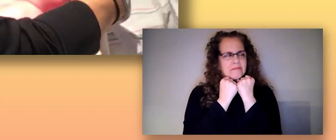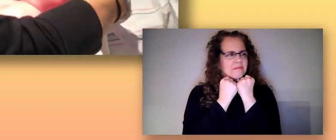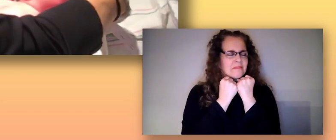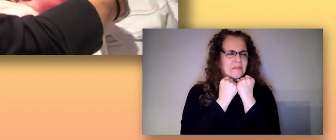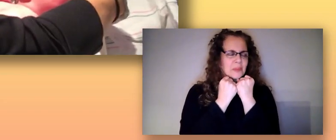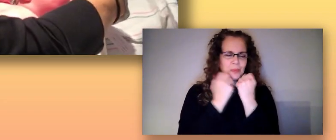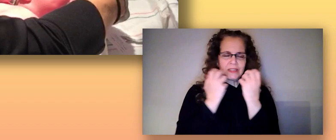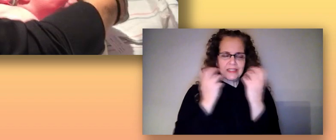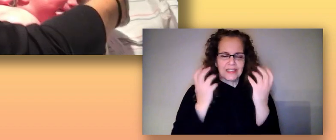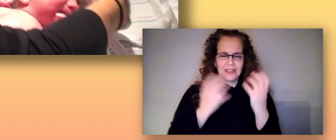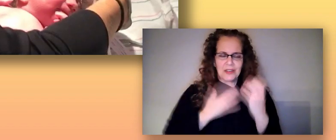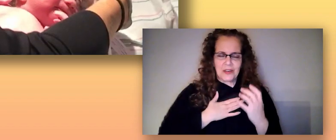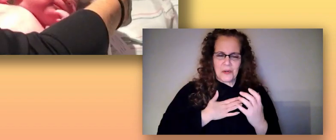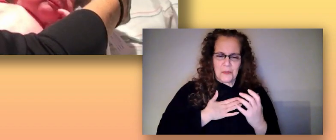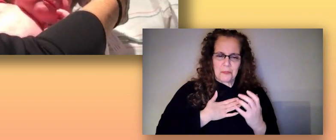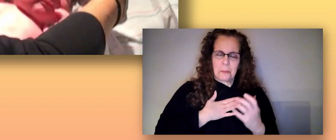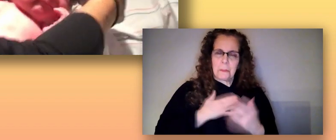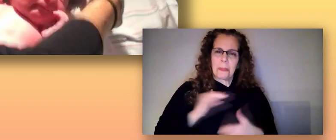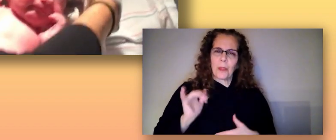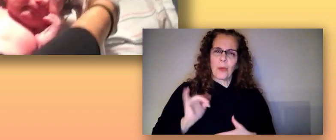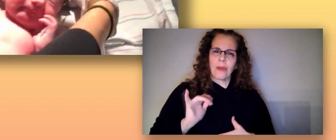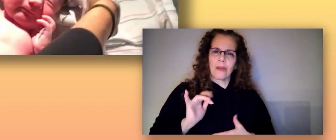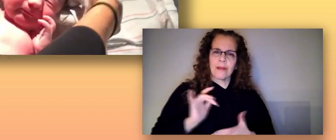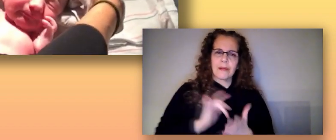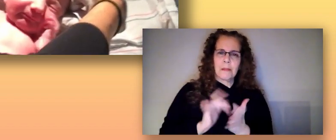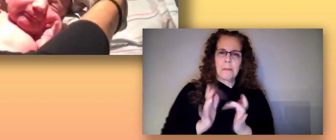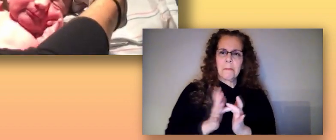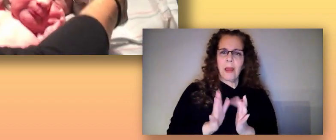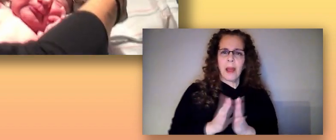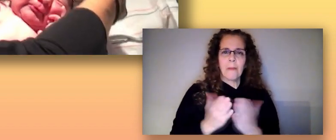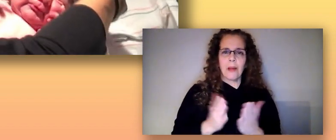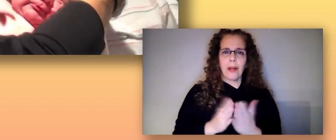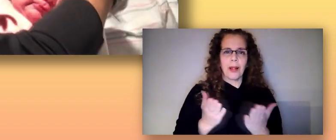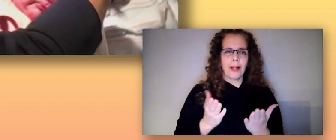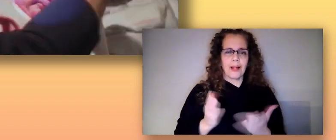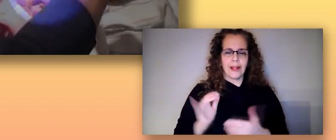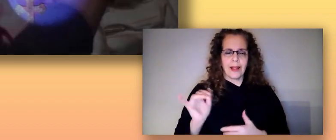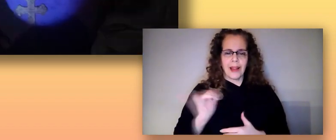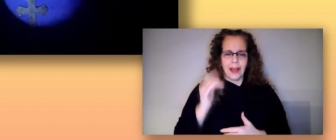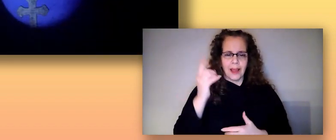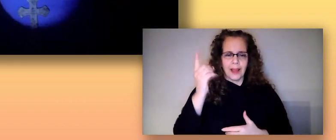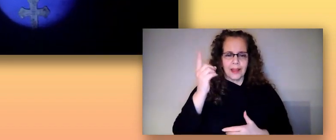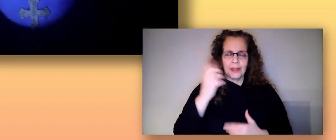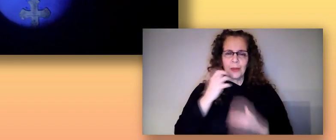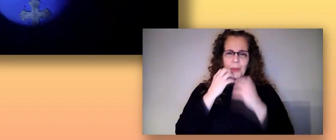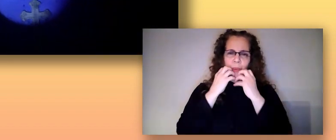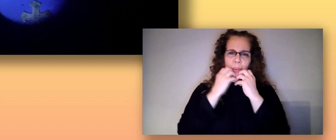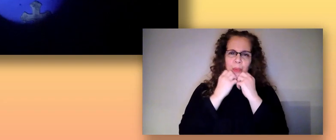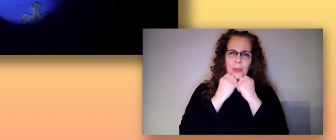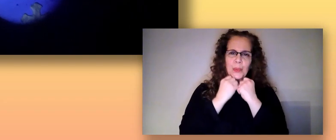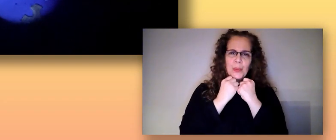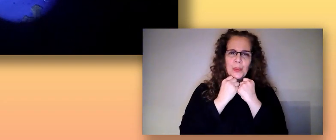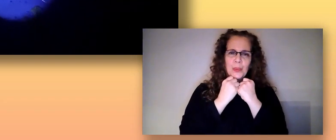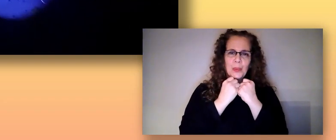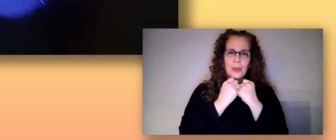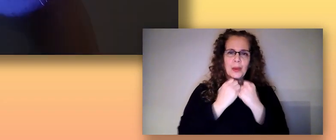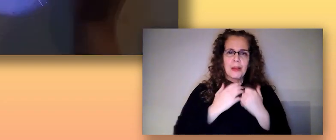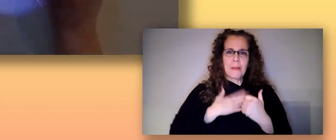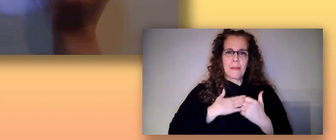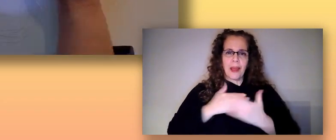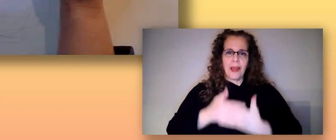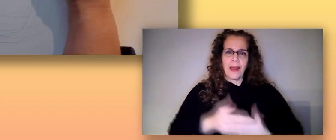as touching the Ark of the Covenant, as laying Isaac upon the sticks. My miracle that